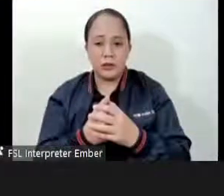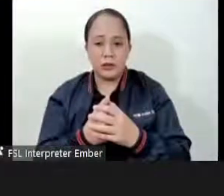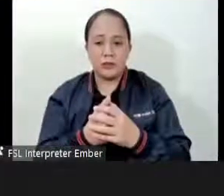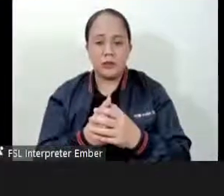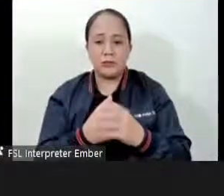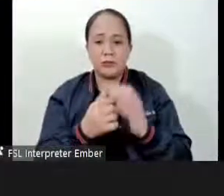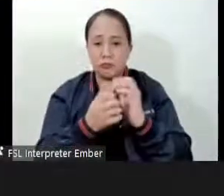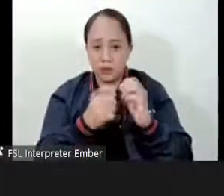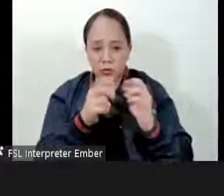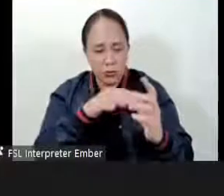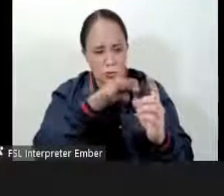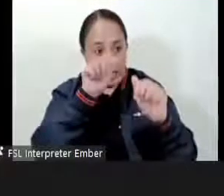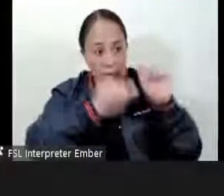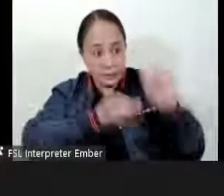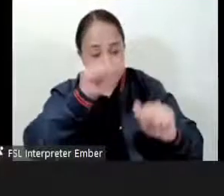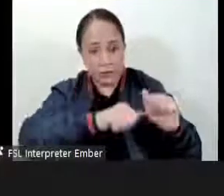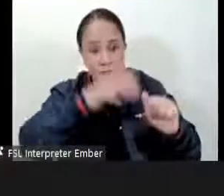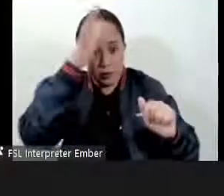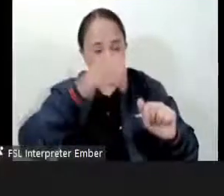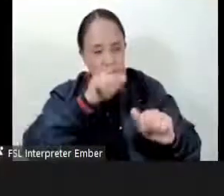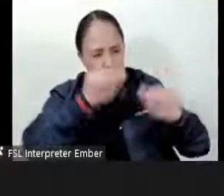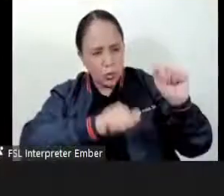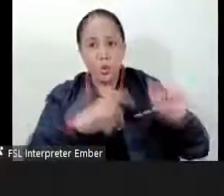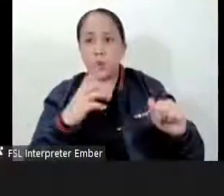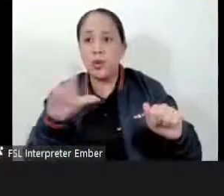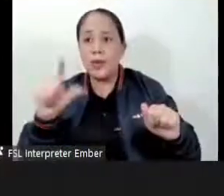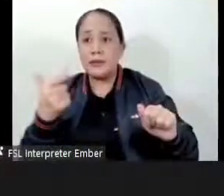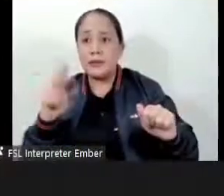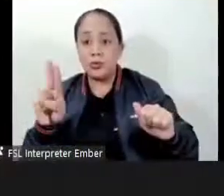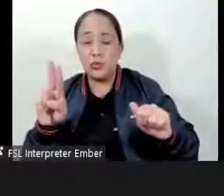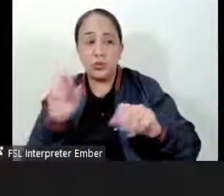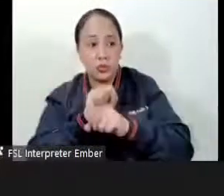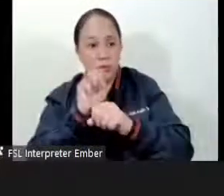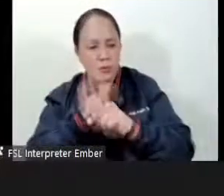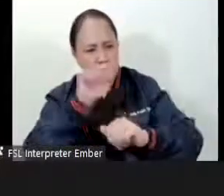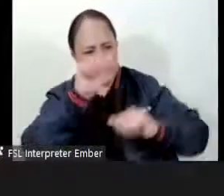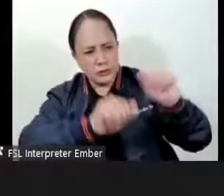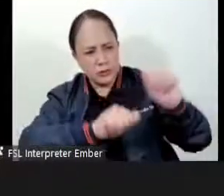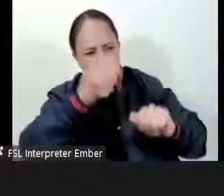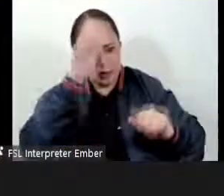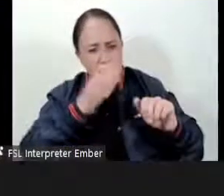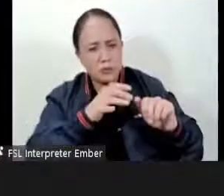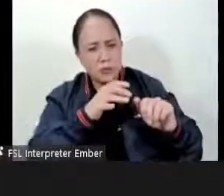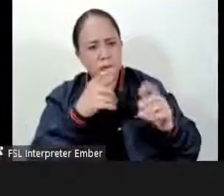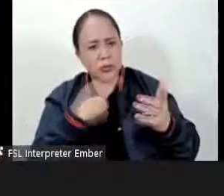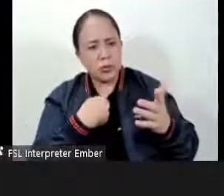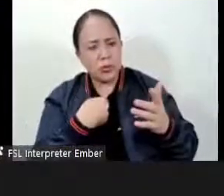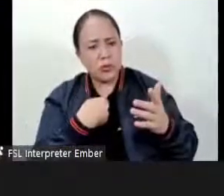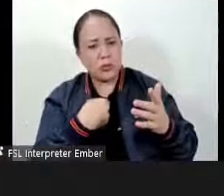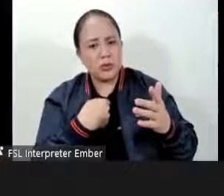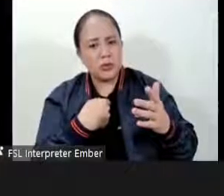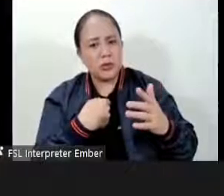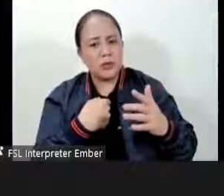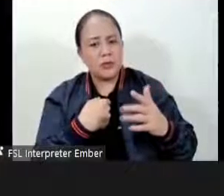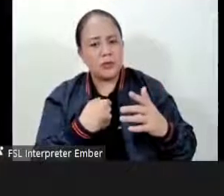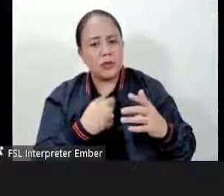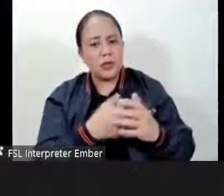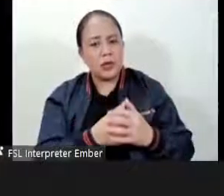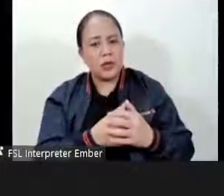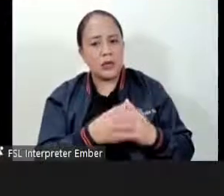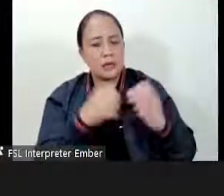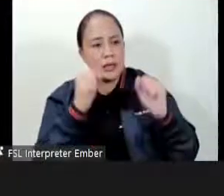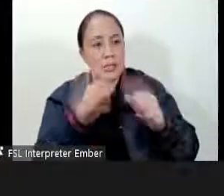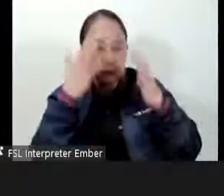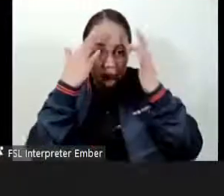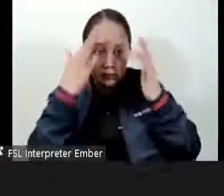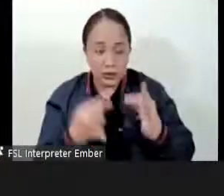is done by the LGU social worker so that the social worker in residential care can